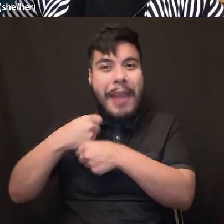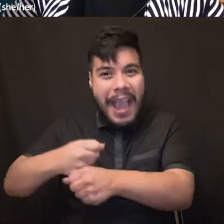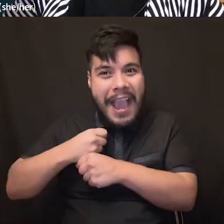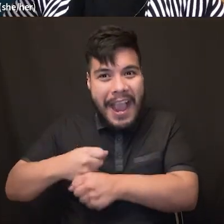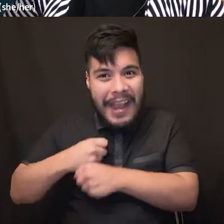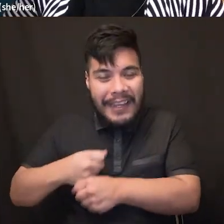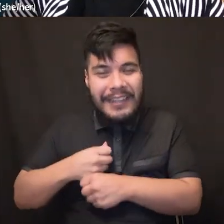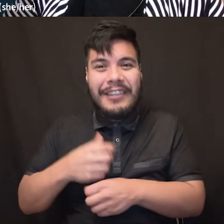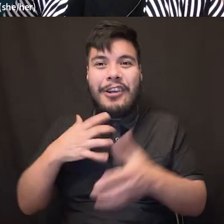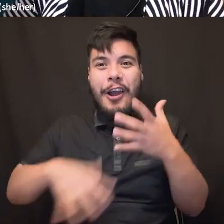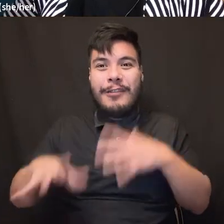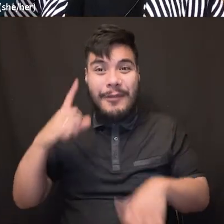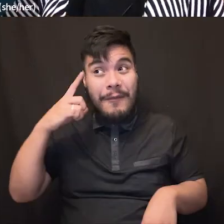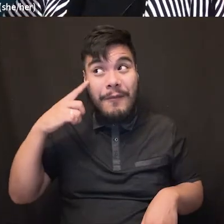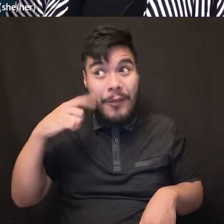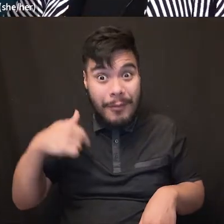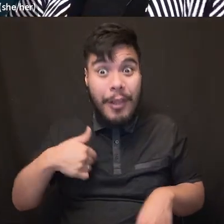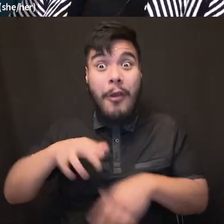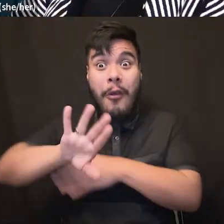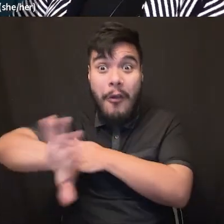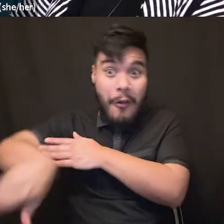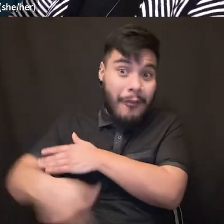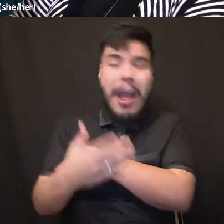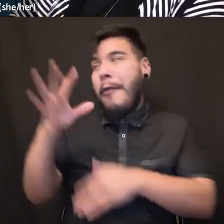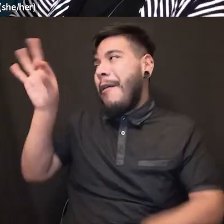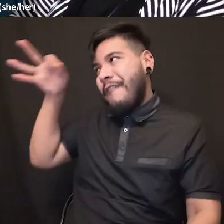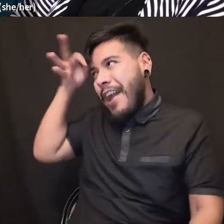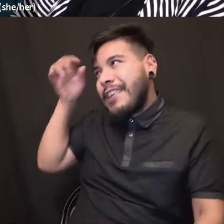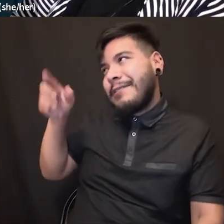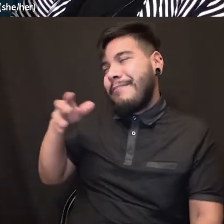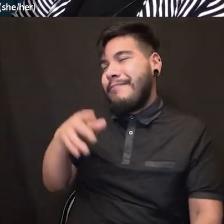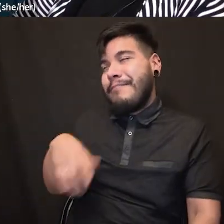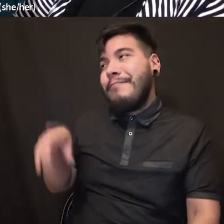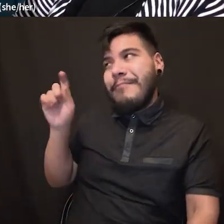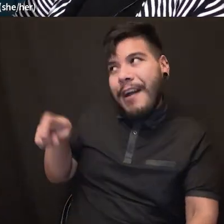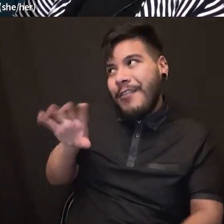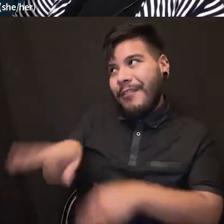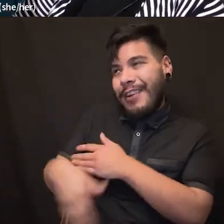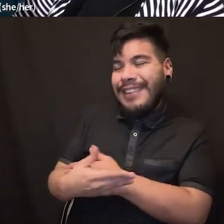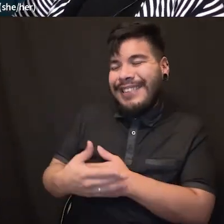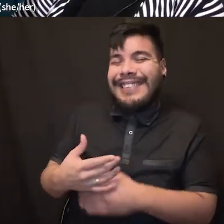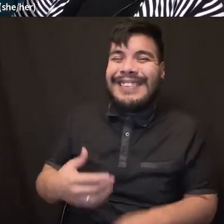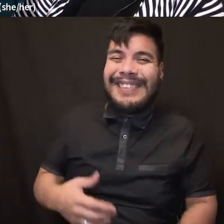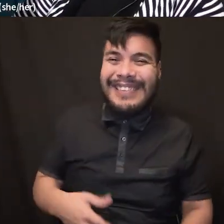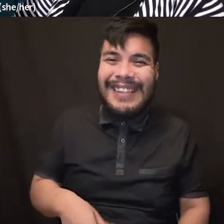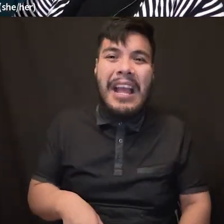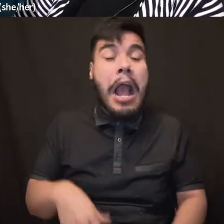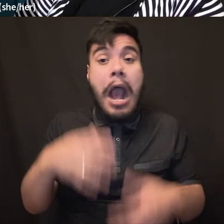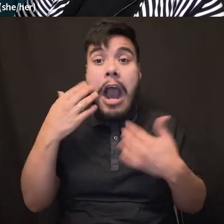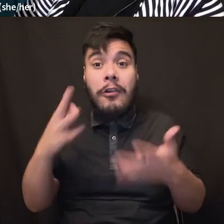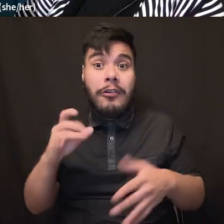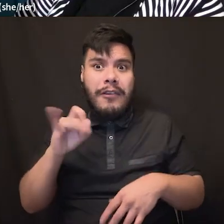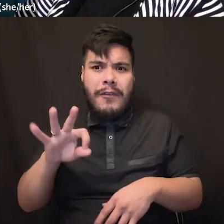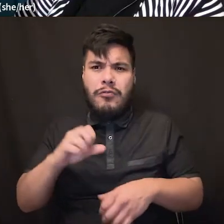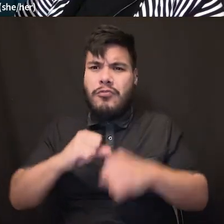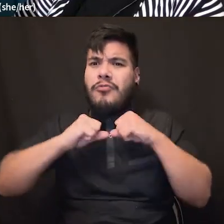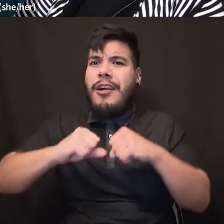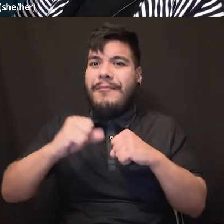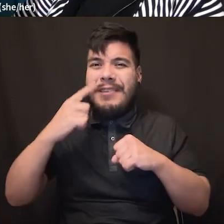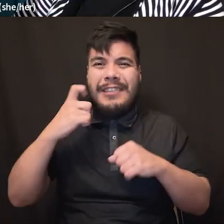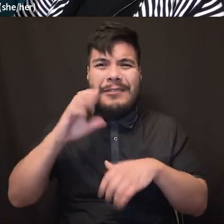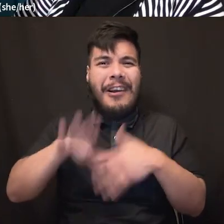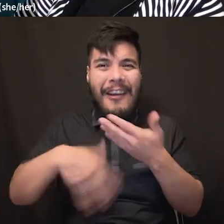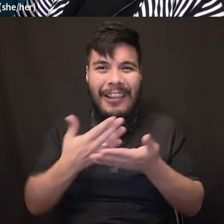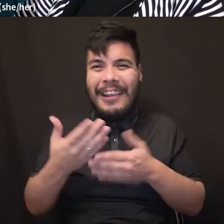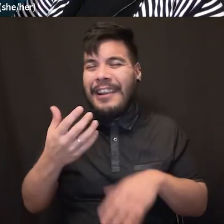Now, I don't know if it was FedEx durable. Better do it overnight. Right. Yeah. I don't know if it was durable because it was all hot glued together. But I